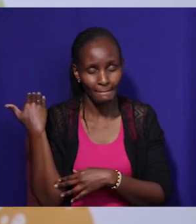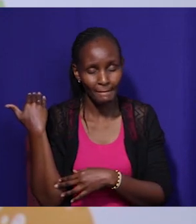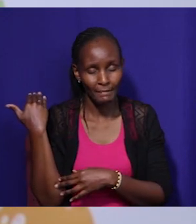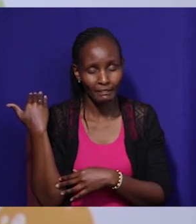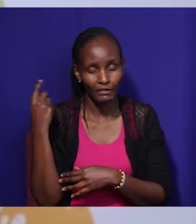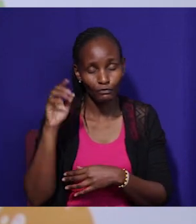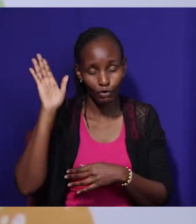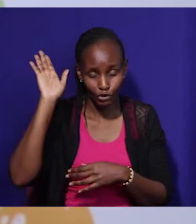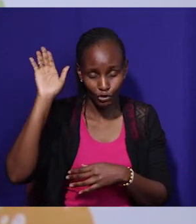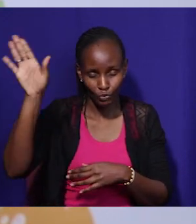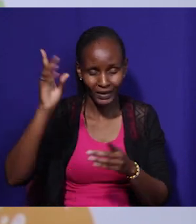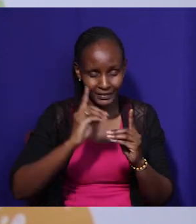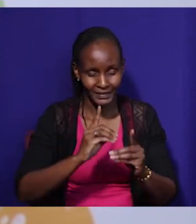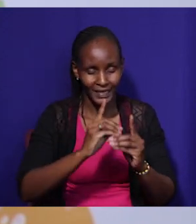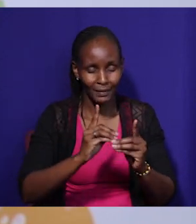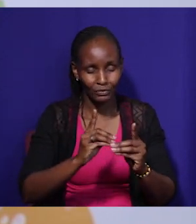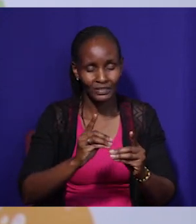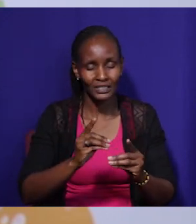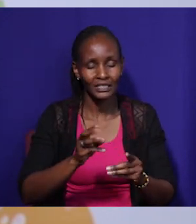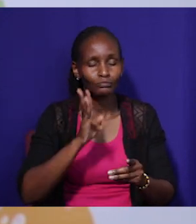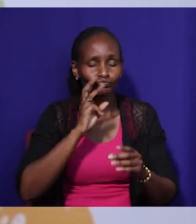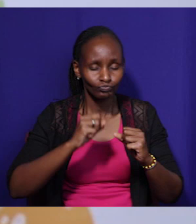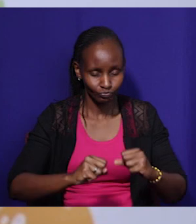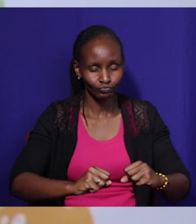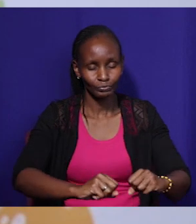for your disciples in the sea,